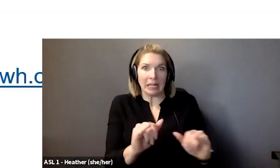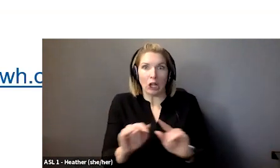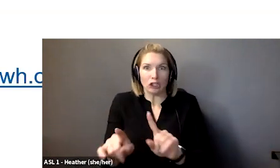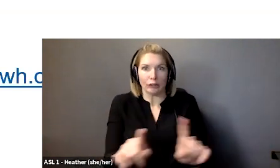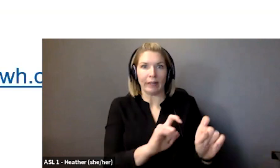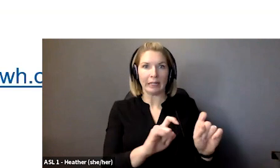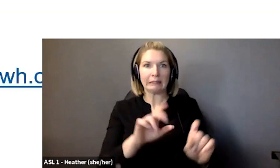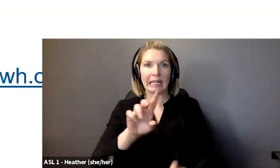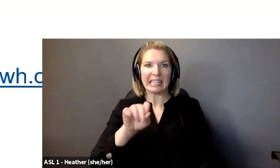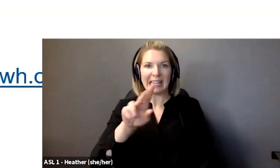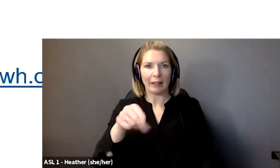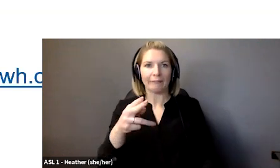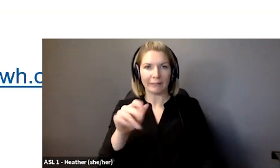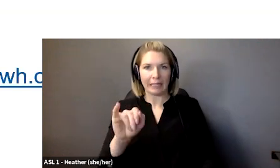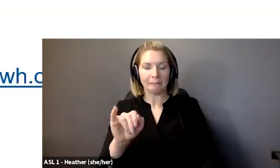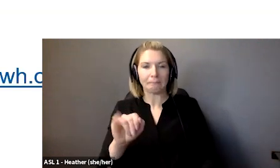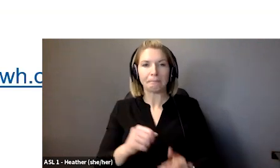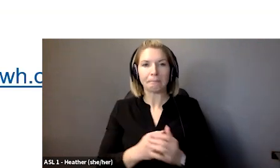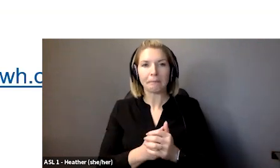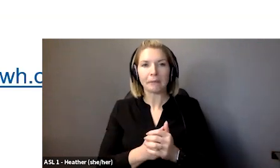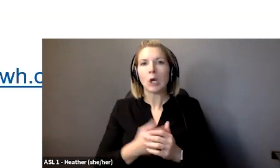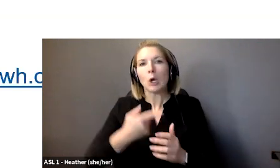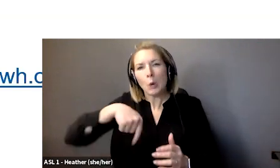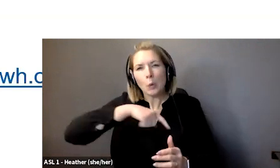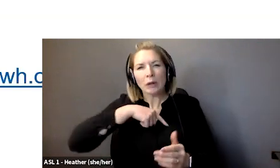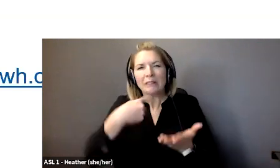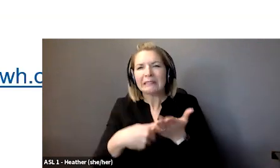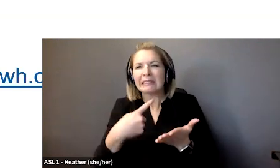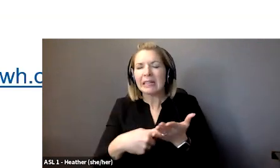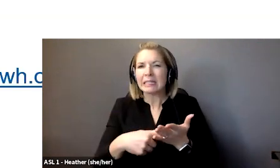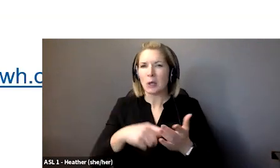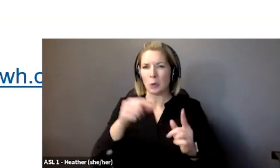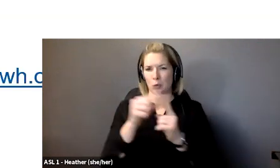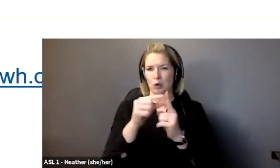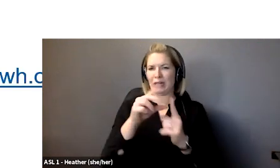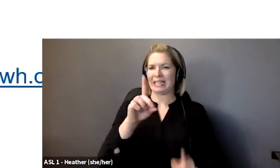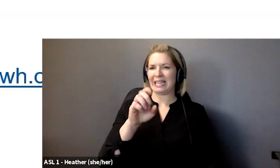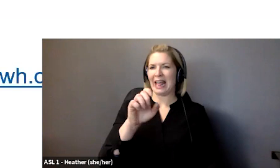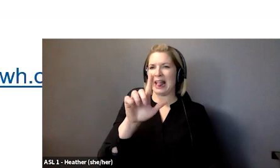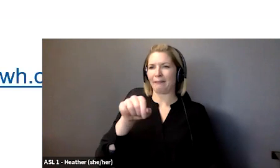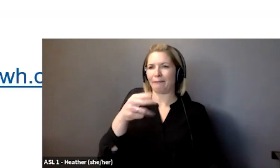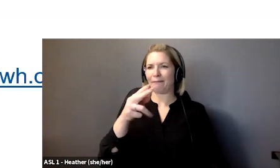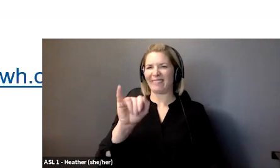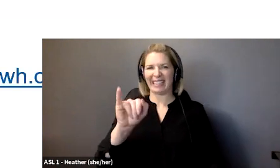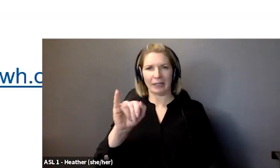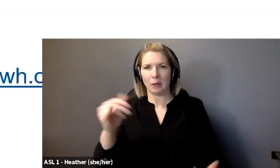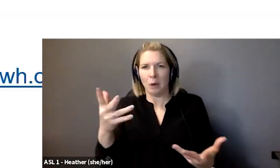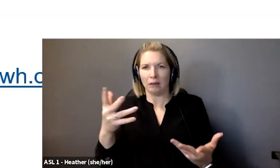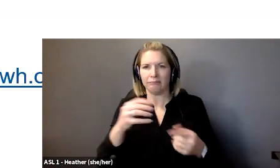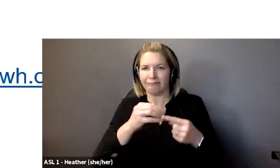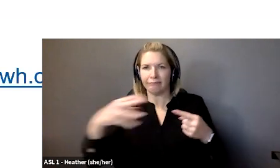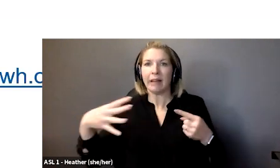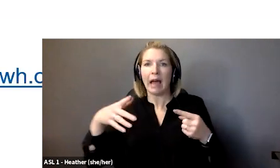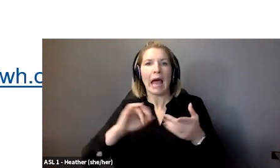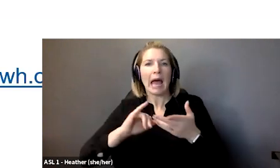this presentation, we're going to be describing what a Delphi survey is and how it can be implemented. We're also going to describe